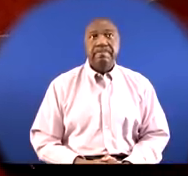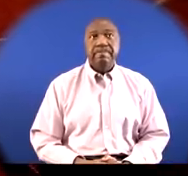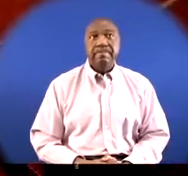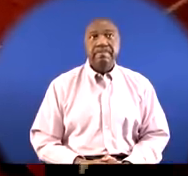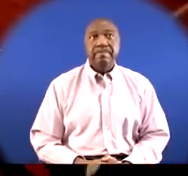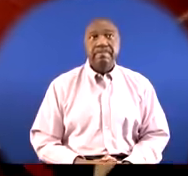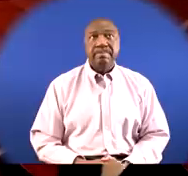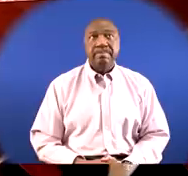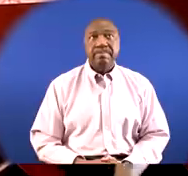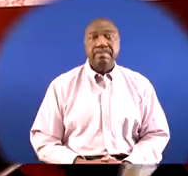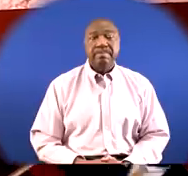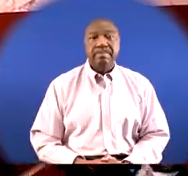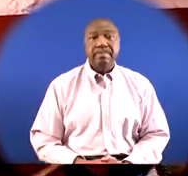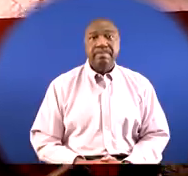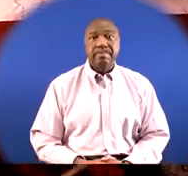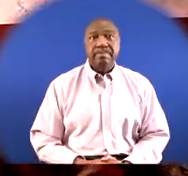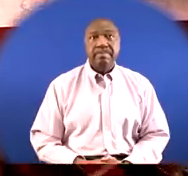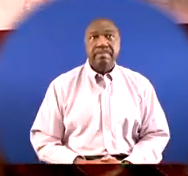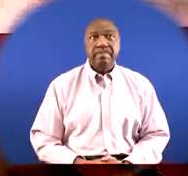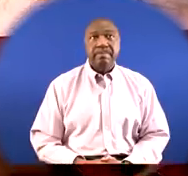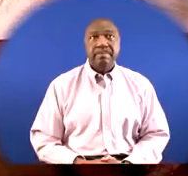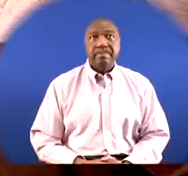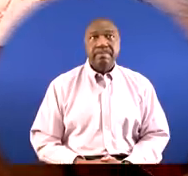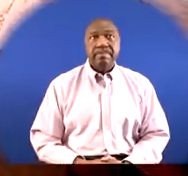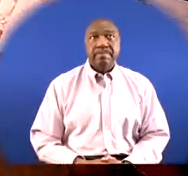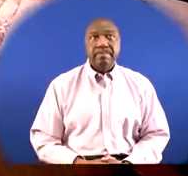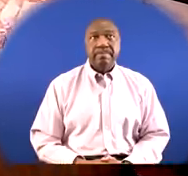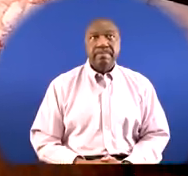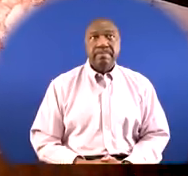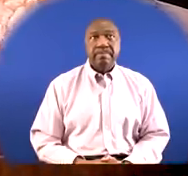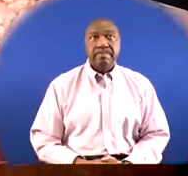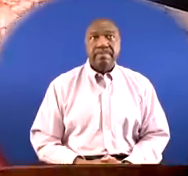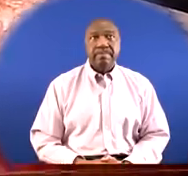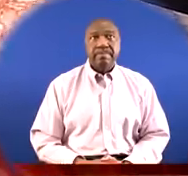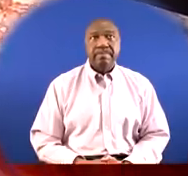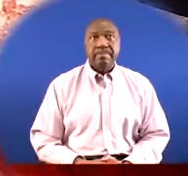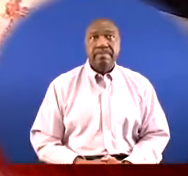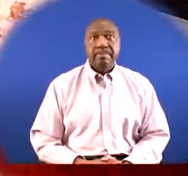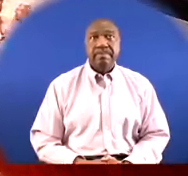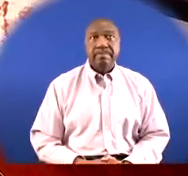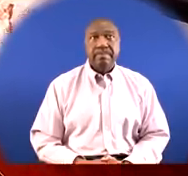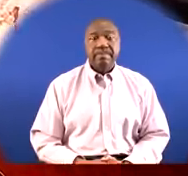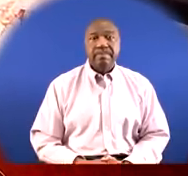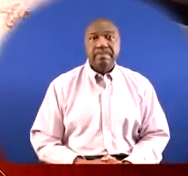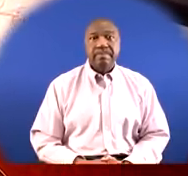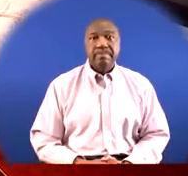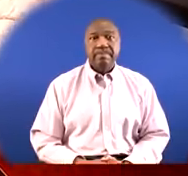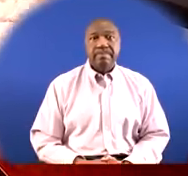Thank you.